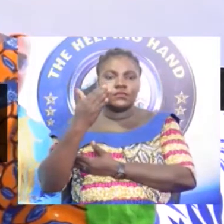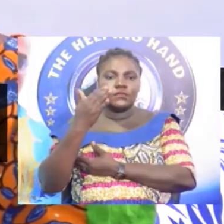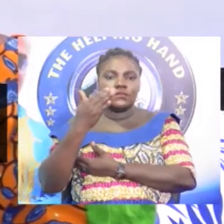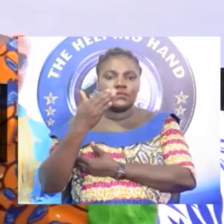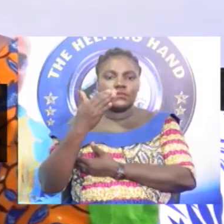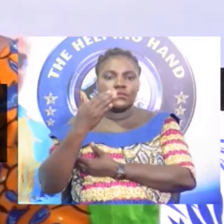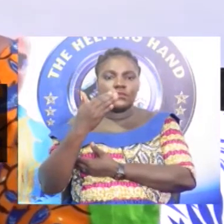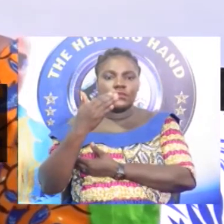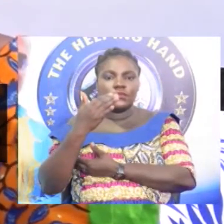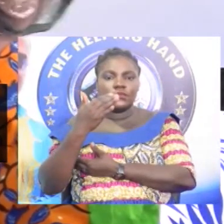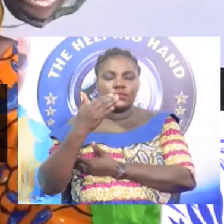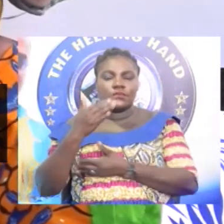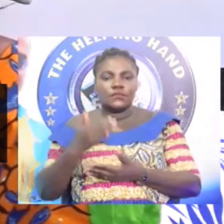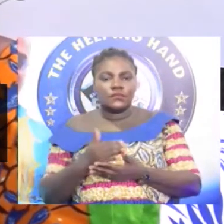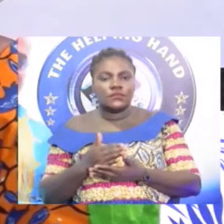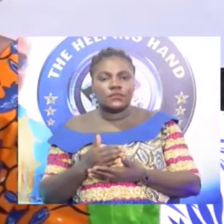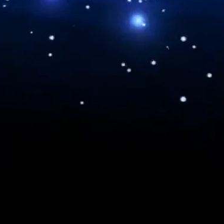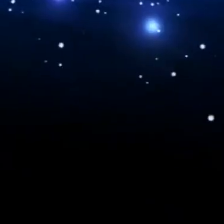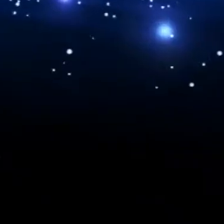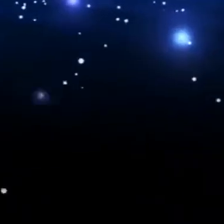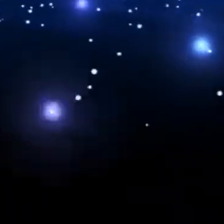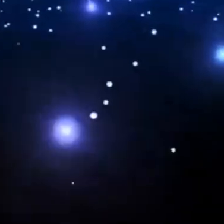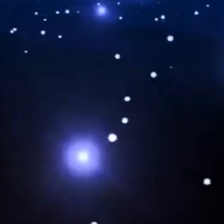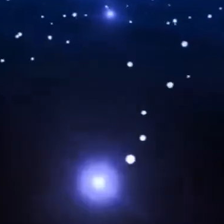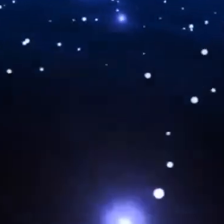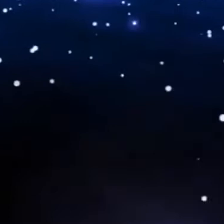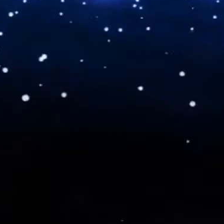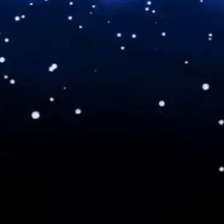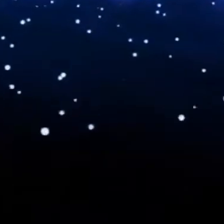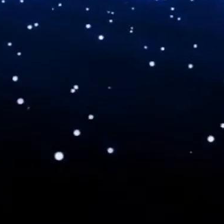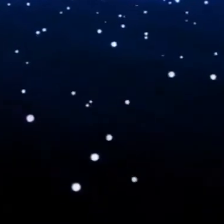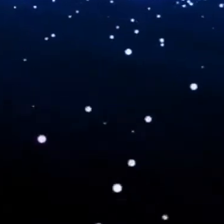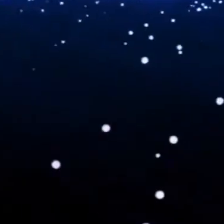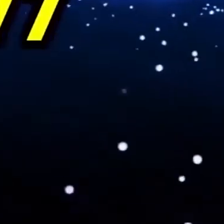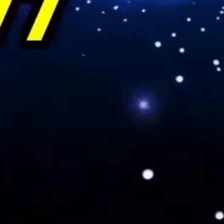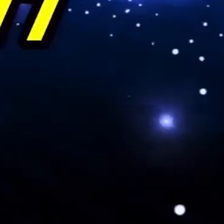I could have killed myself. Send your questions and comments to